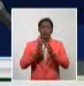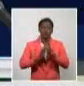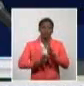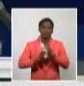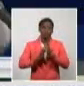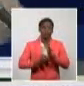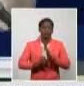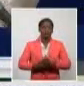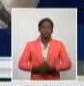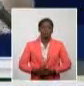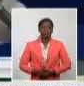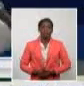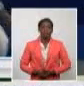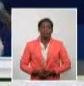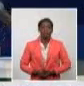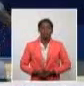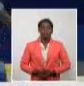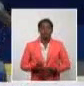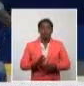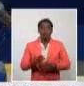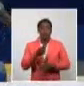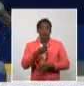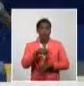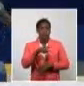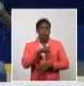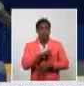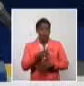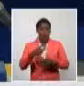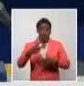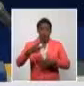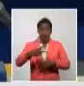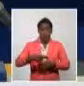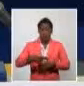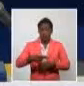the world reported increasing figures. The world